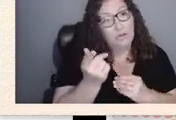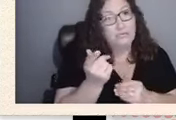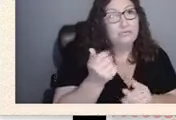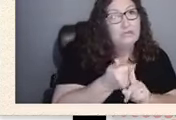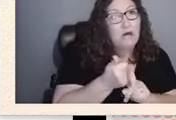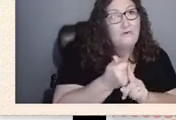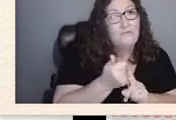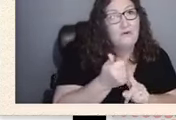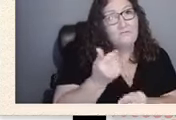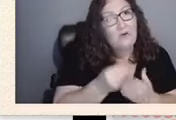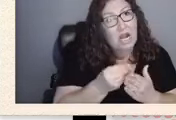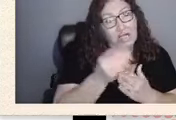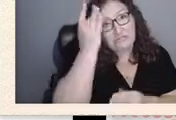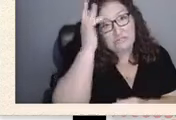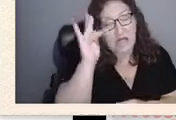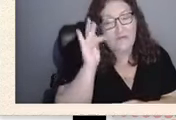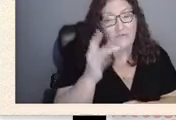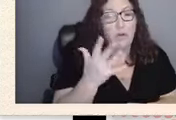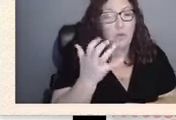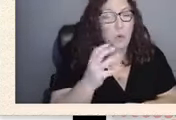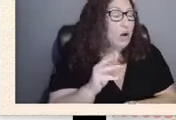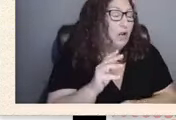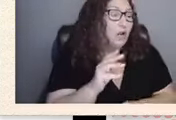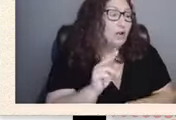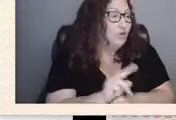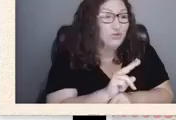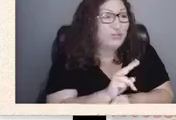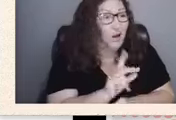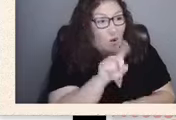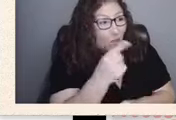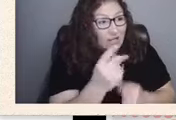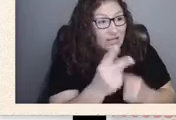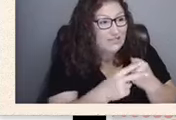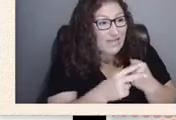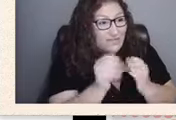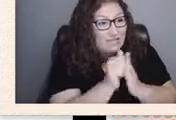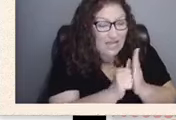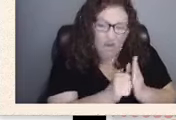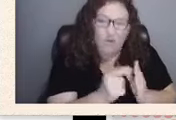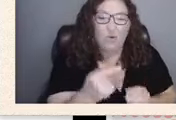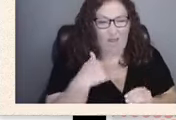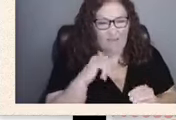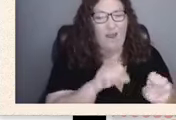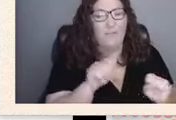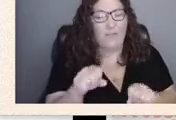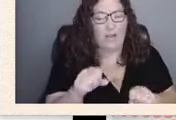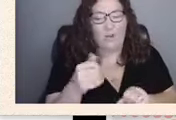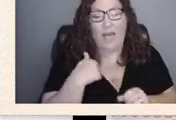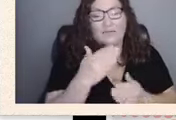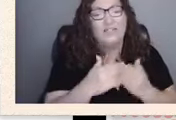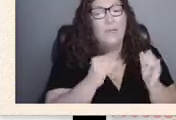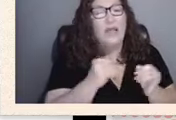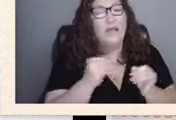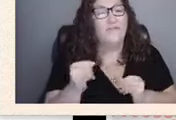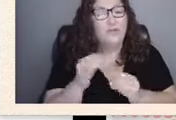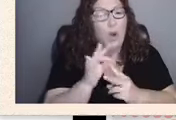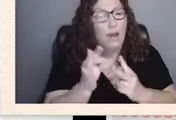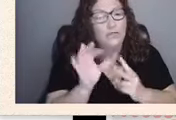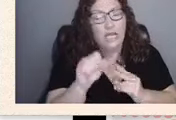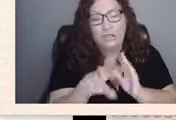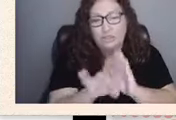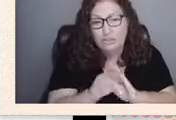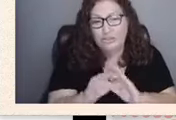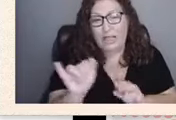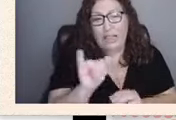use this as strictly as a savings account. You have that ability to do that. And so we have some individual options you can choose from, like a money